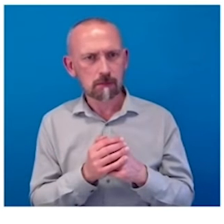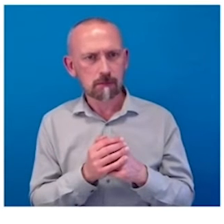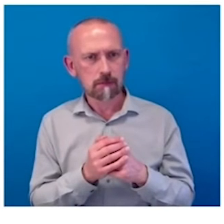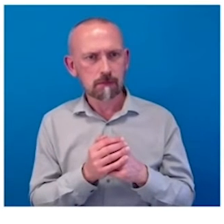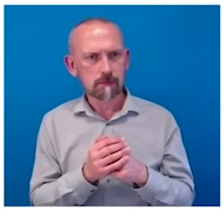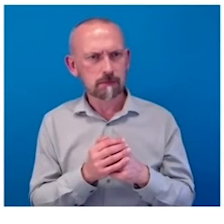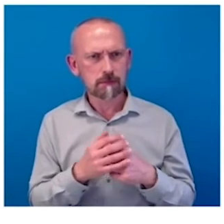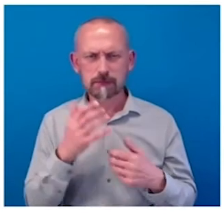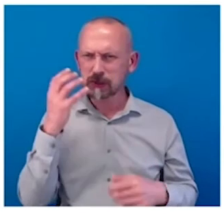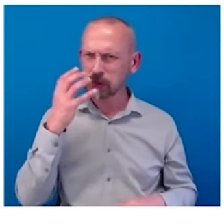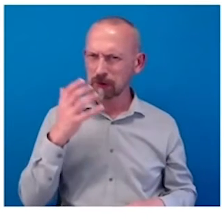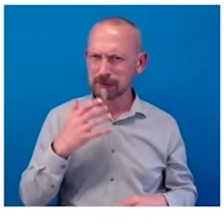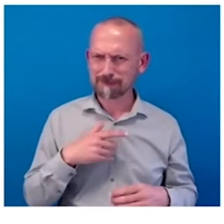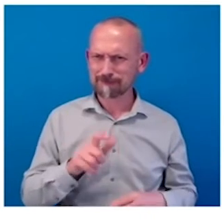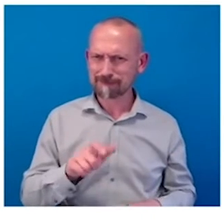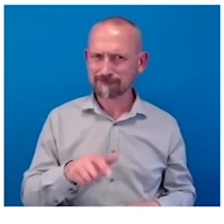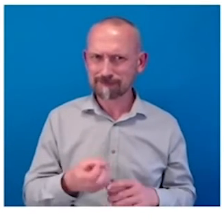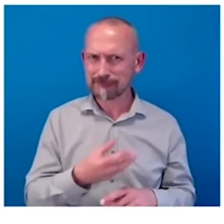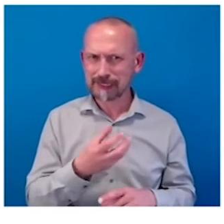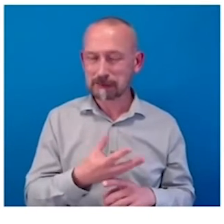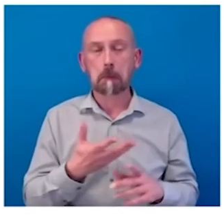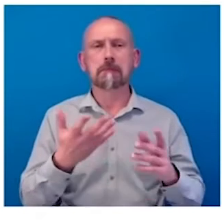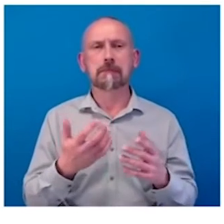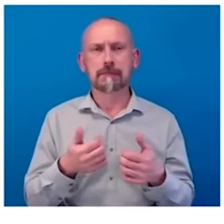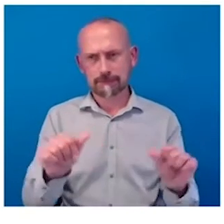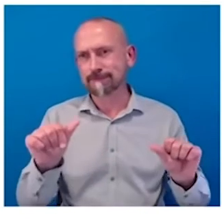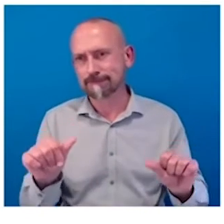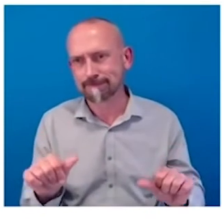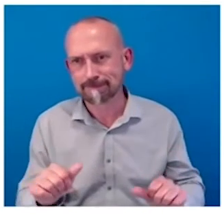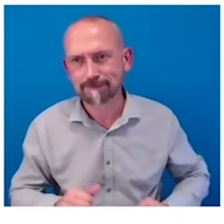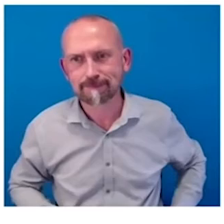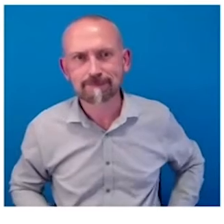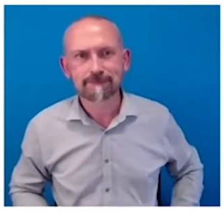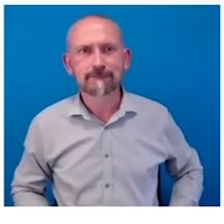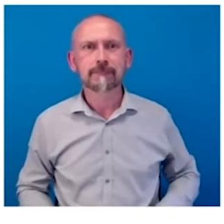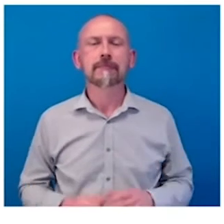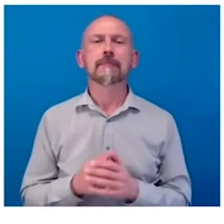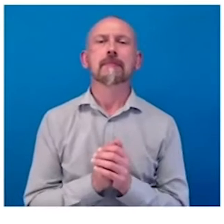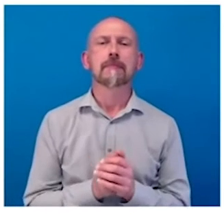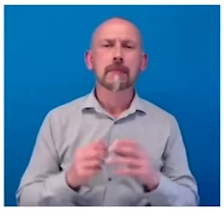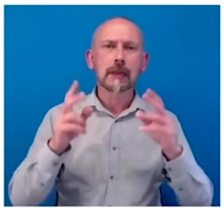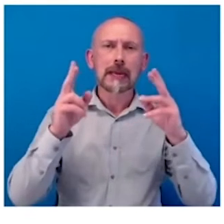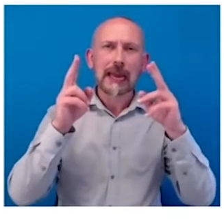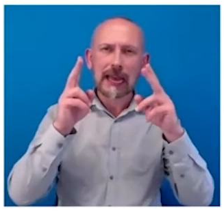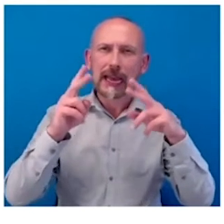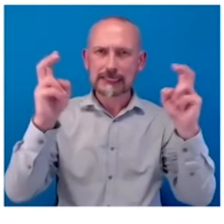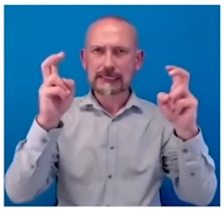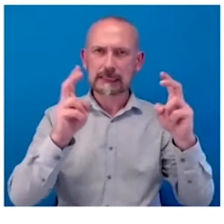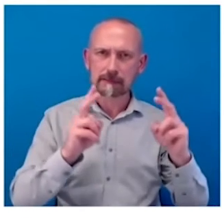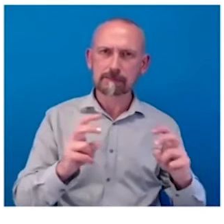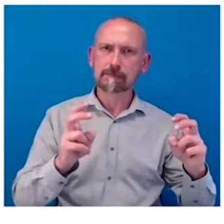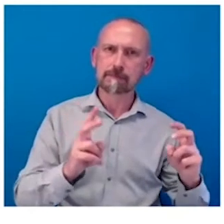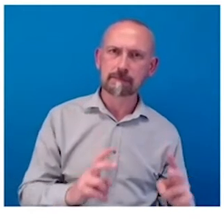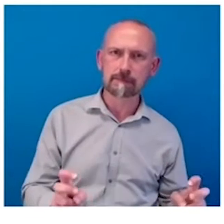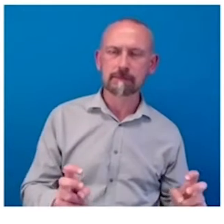Sorry, I'm having trouble getting the slides correct. There. So it's headings and subheadings. When structuring document on a website or within a